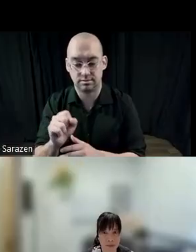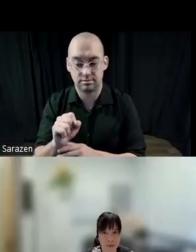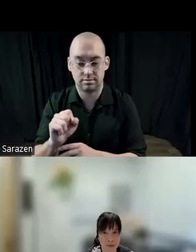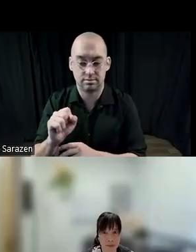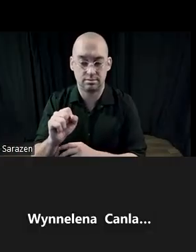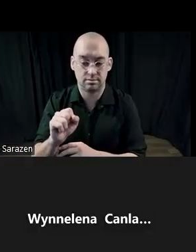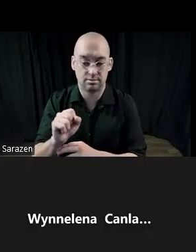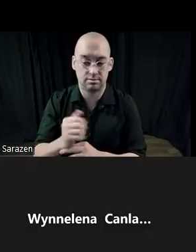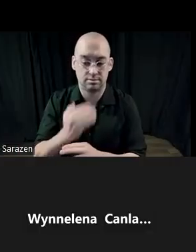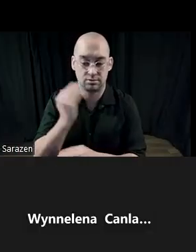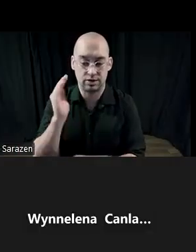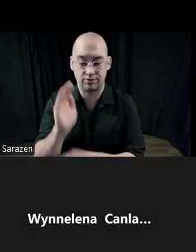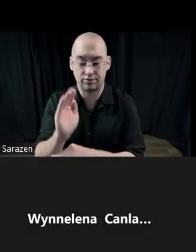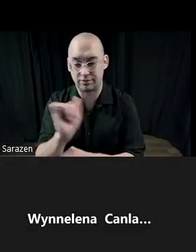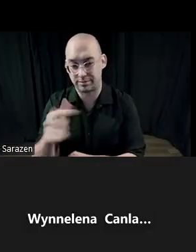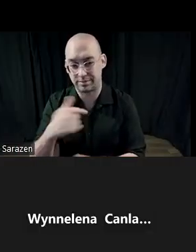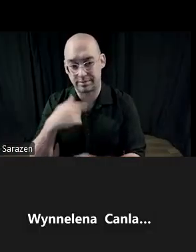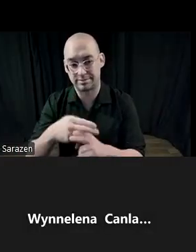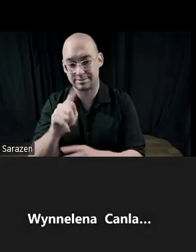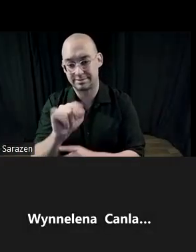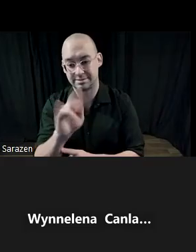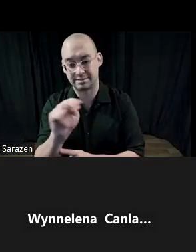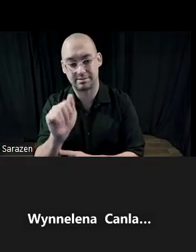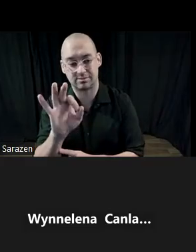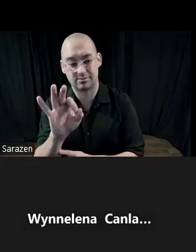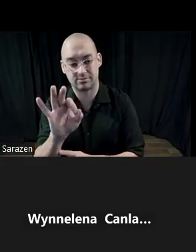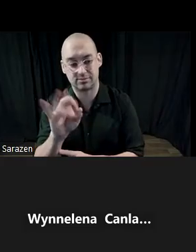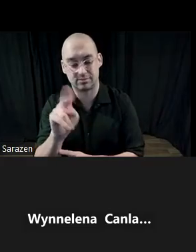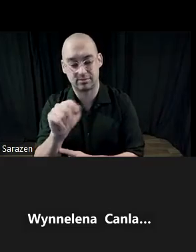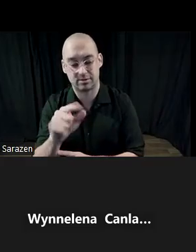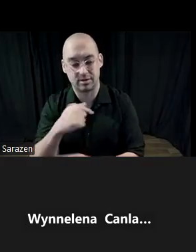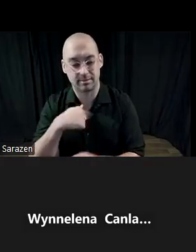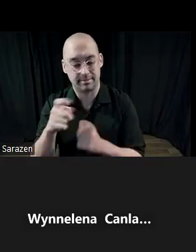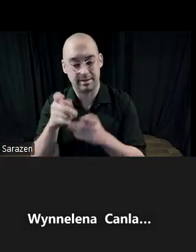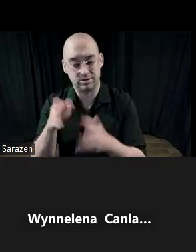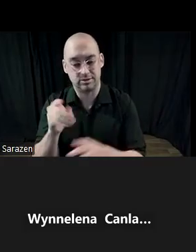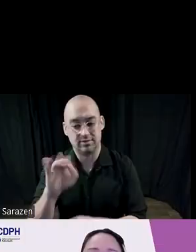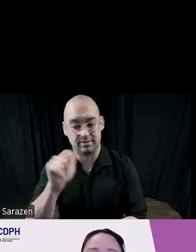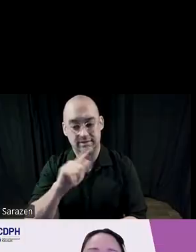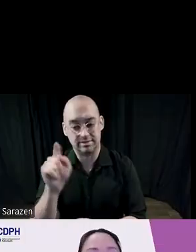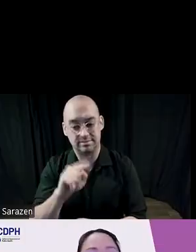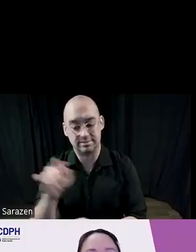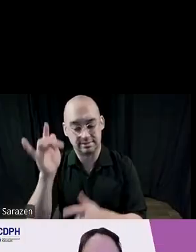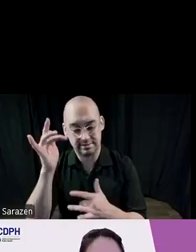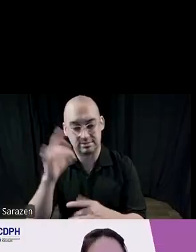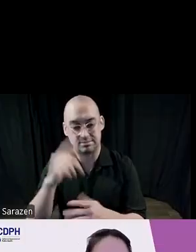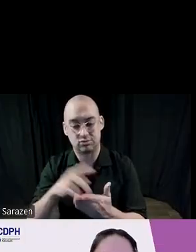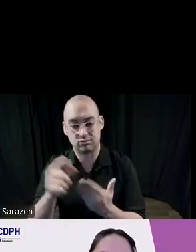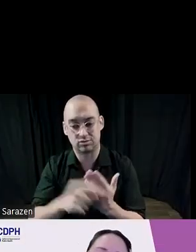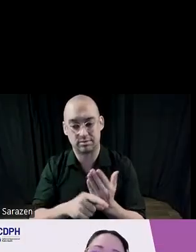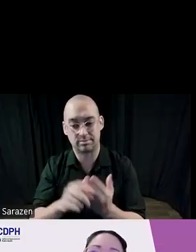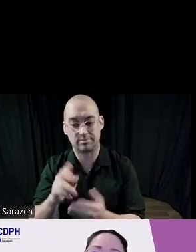Good afternoon, everyone. My name is Tina Fong. I'm the manager of the Alzheimer's disease program within the California Department of Public